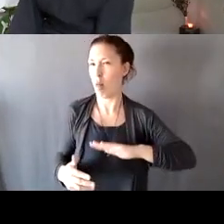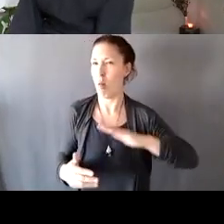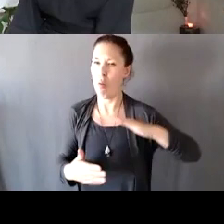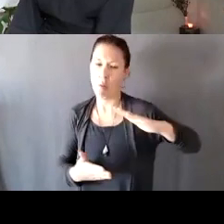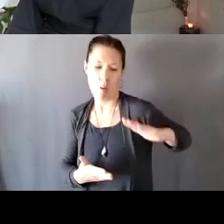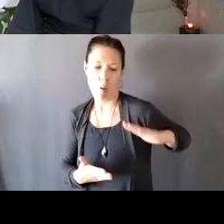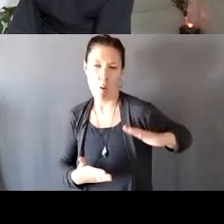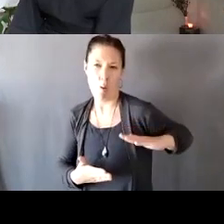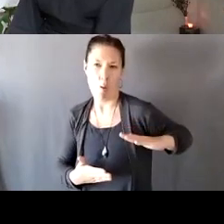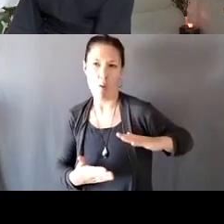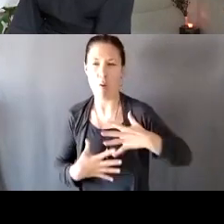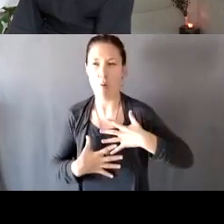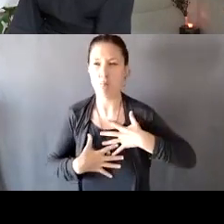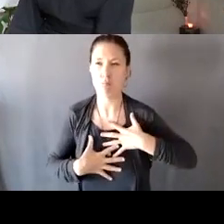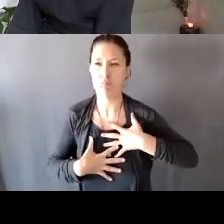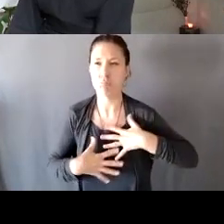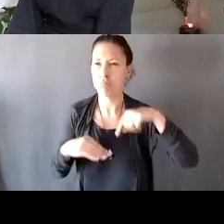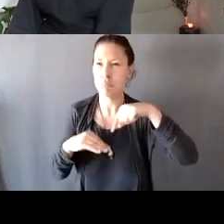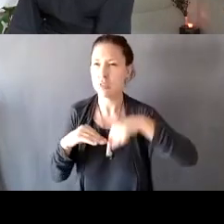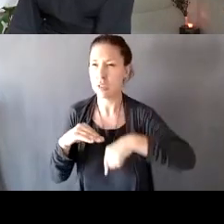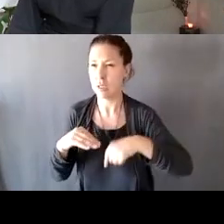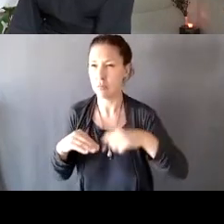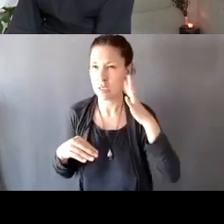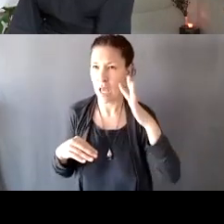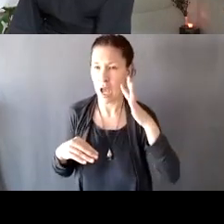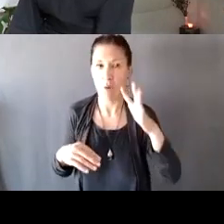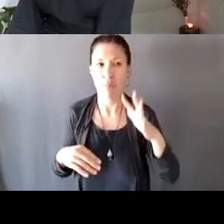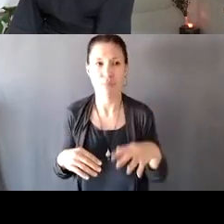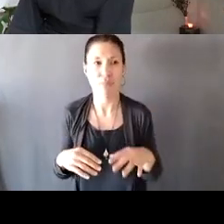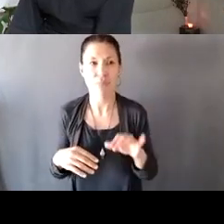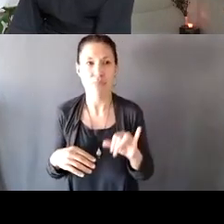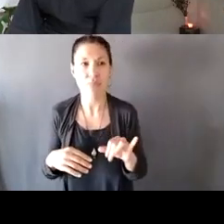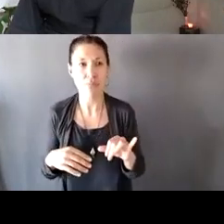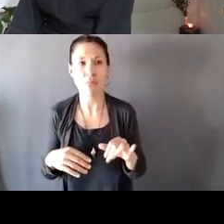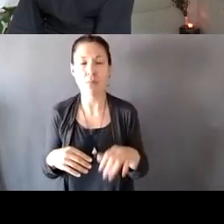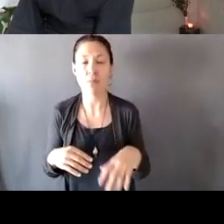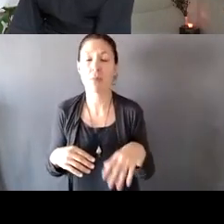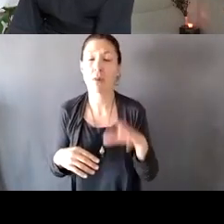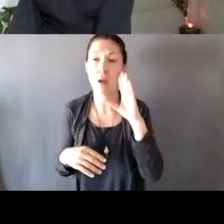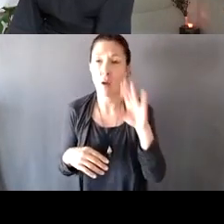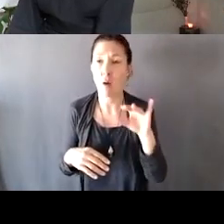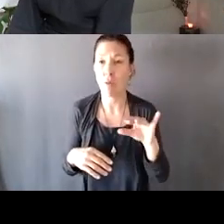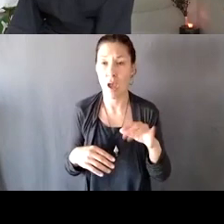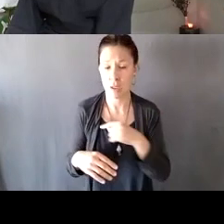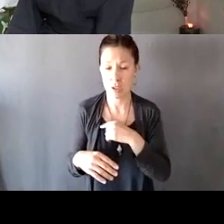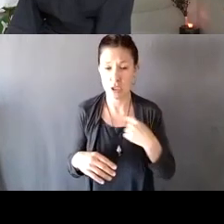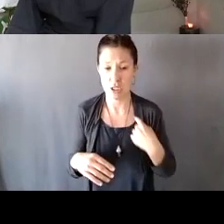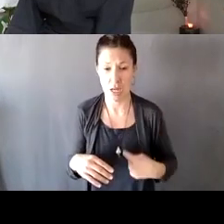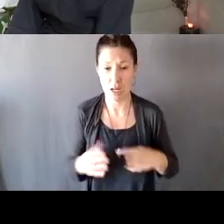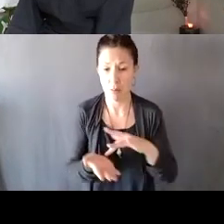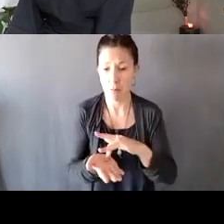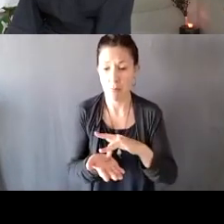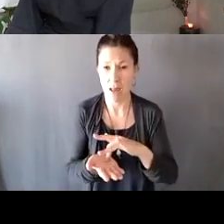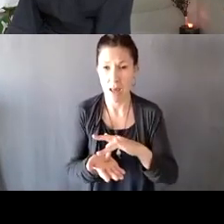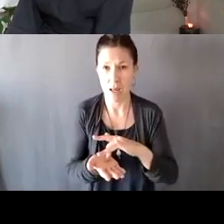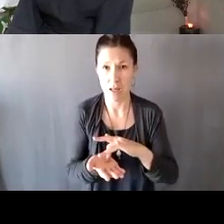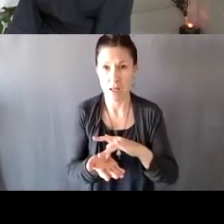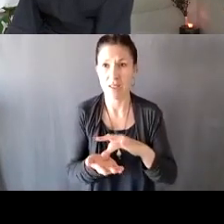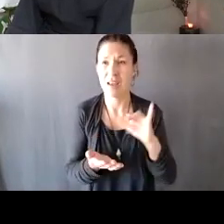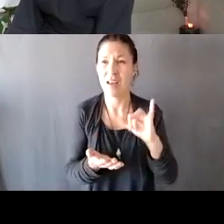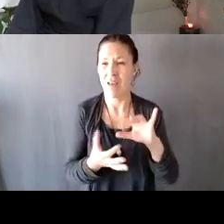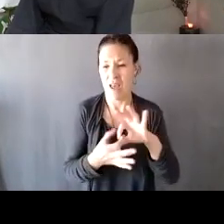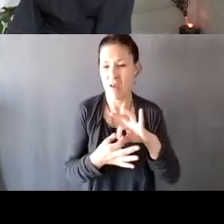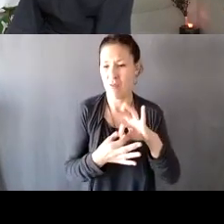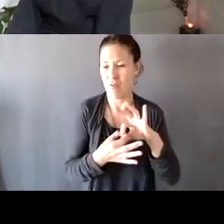the spleen, so in Chinese medicine, the way that we think of it is also part of the pancreas, even